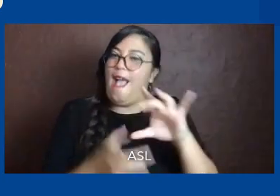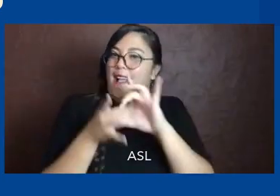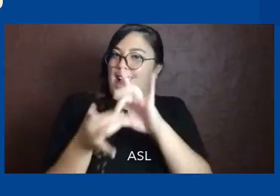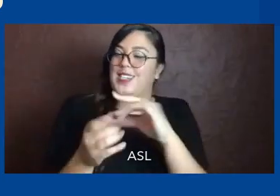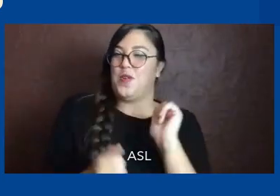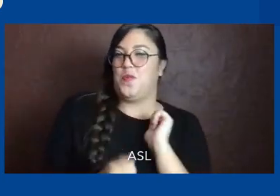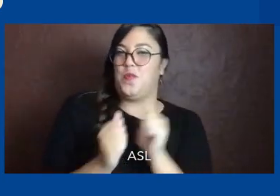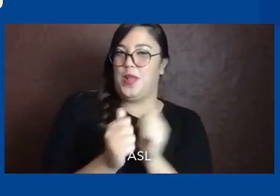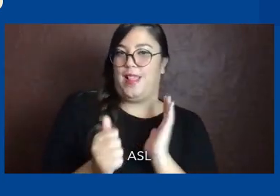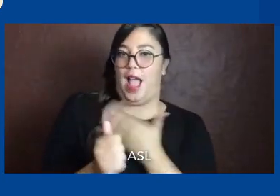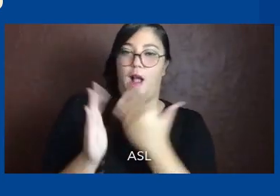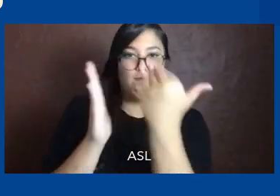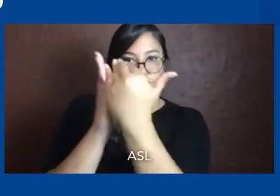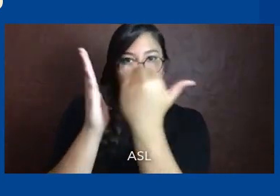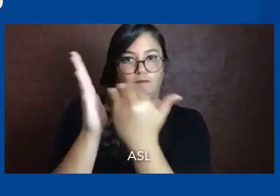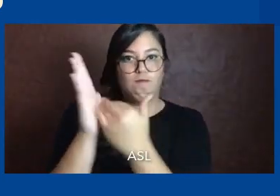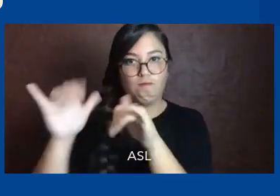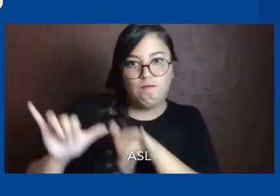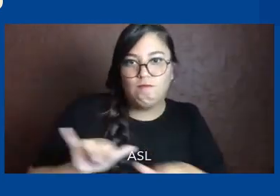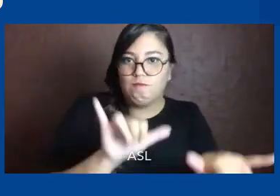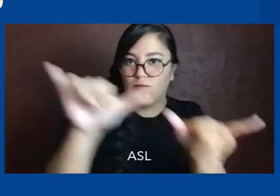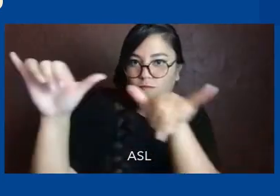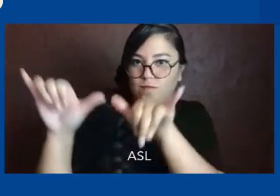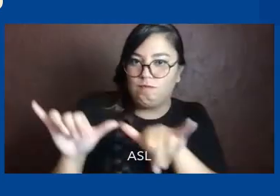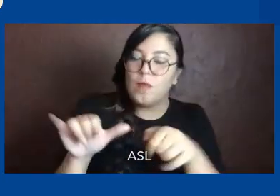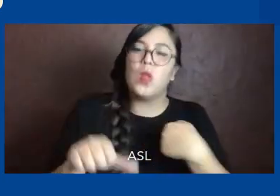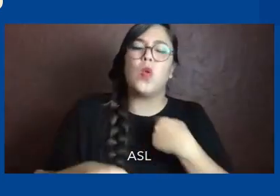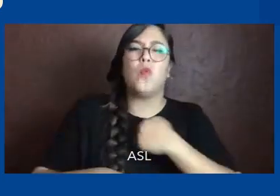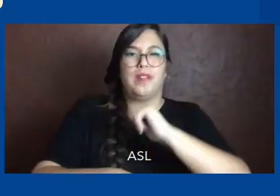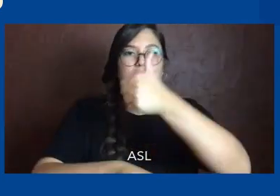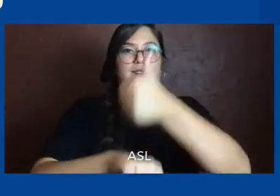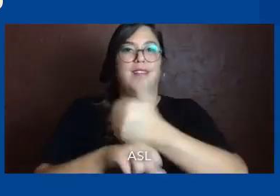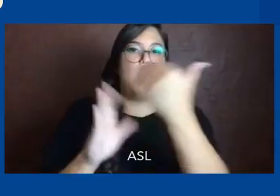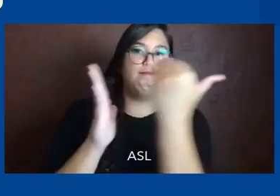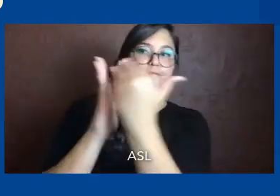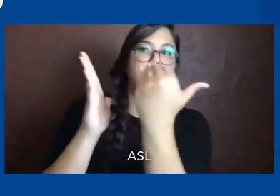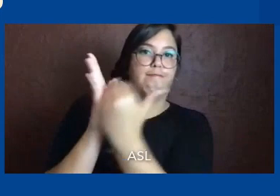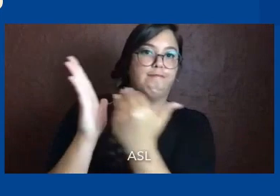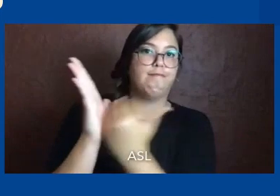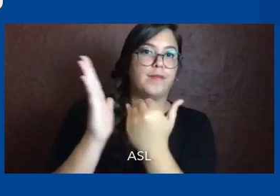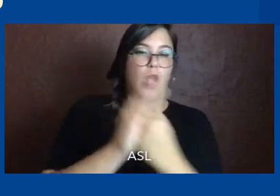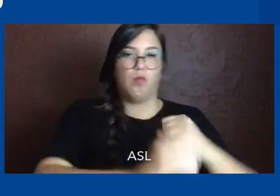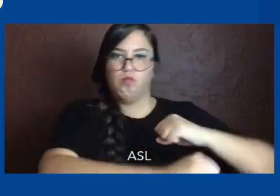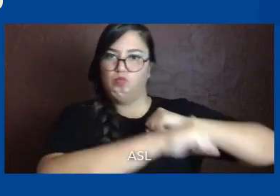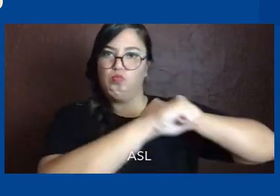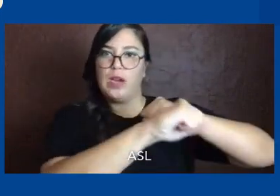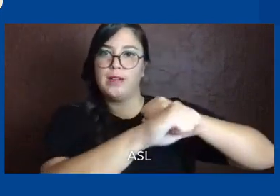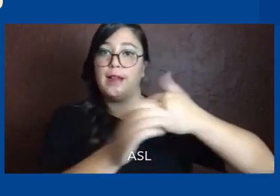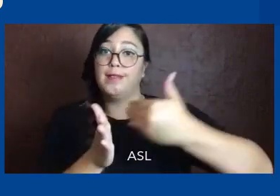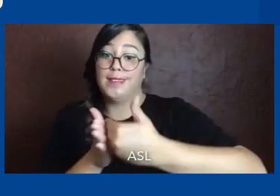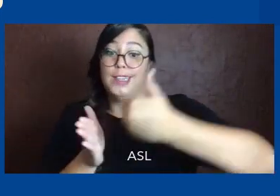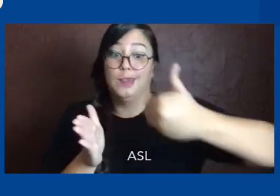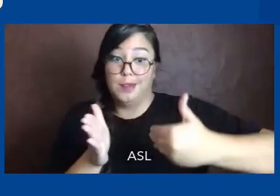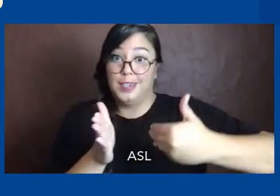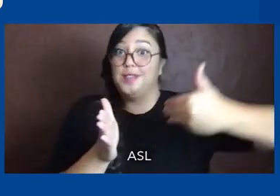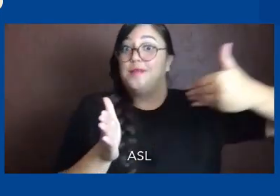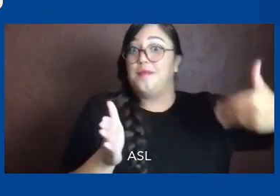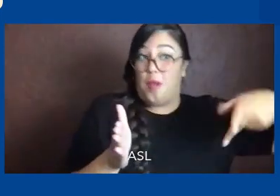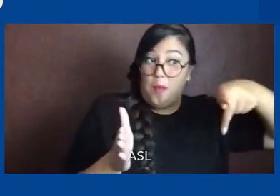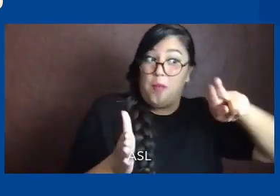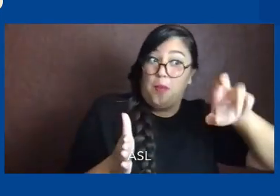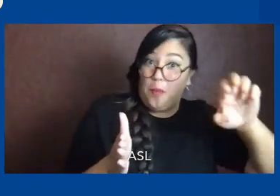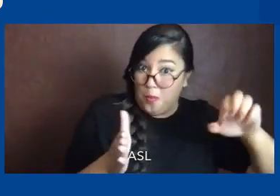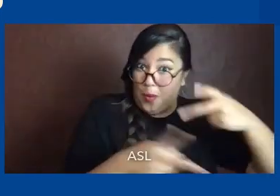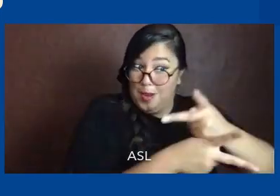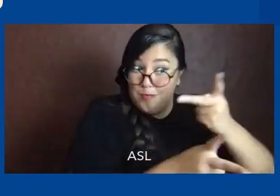like, these are kind of all of the protections from pre-pro to production to post